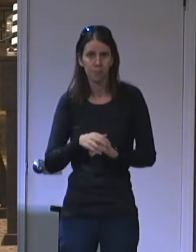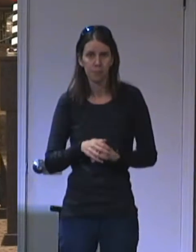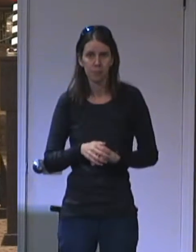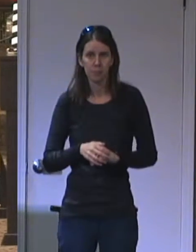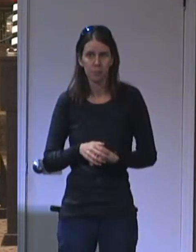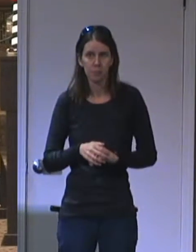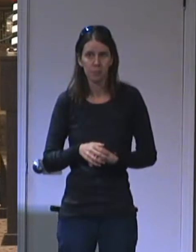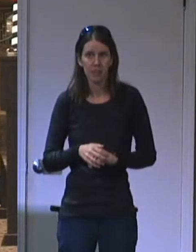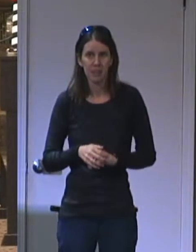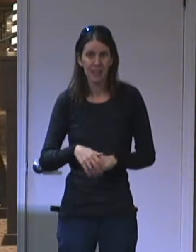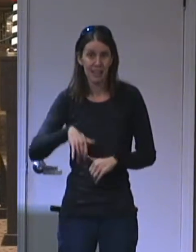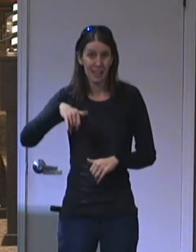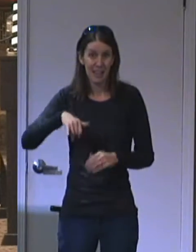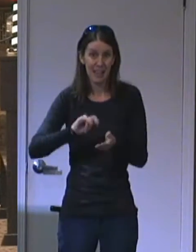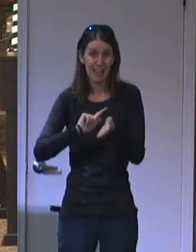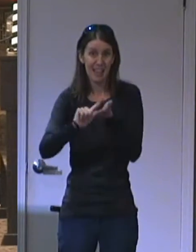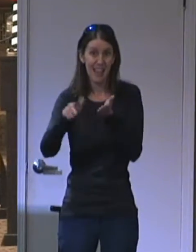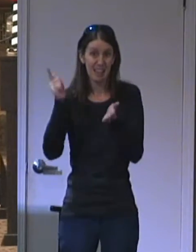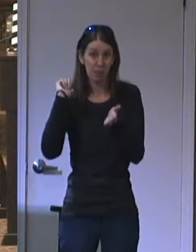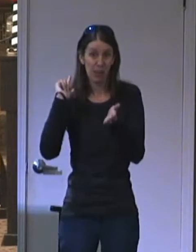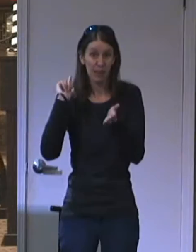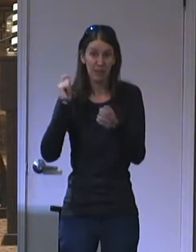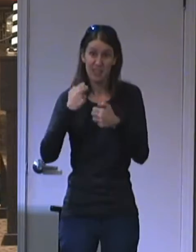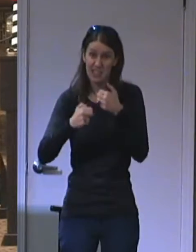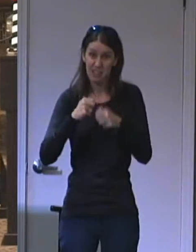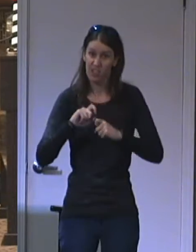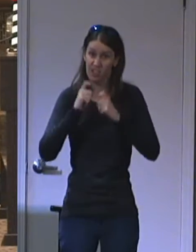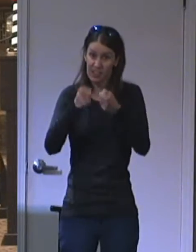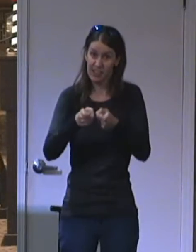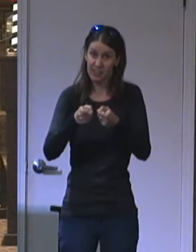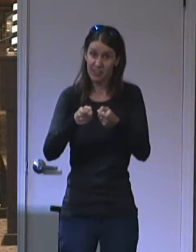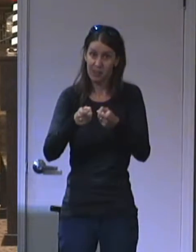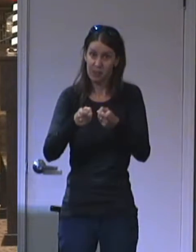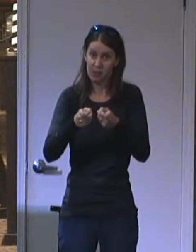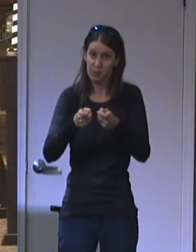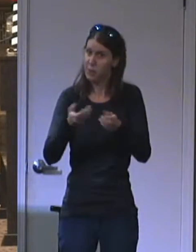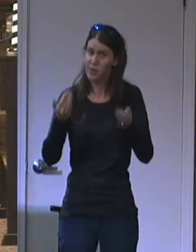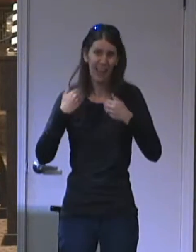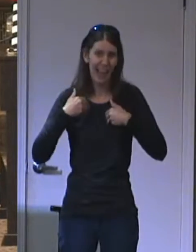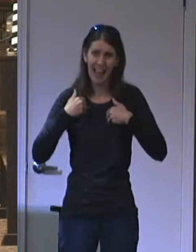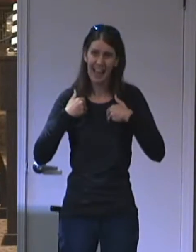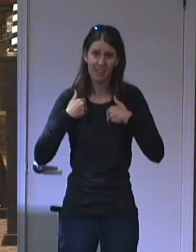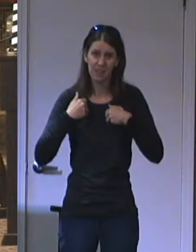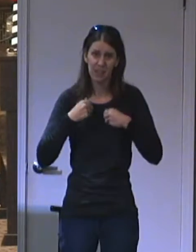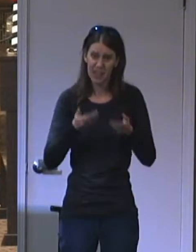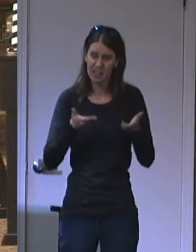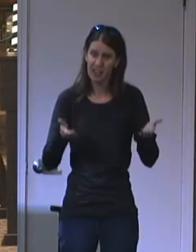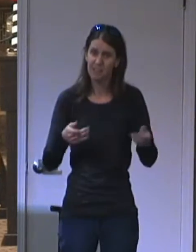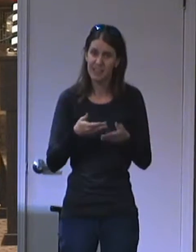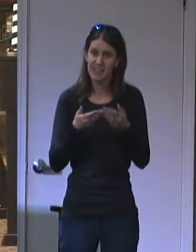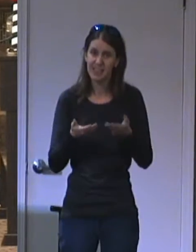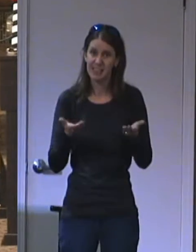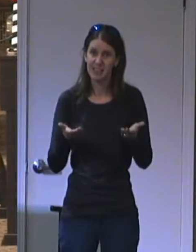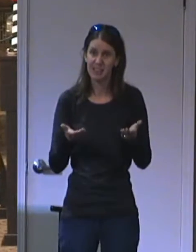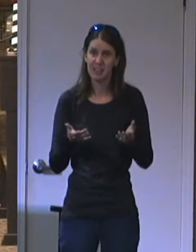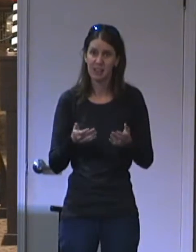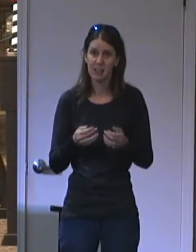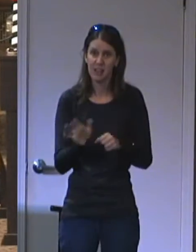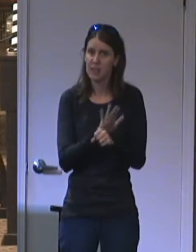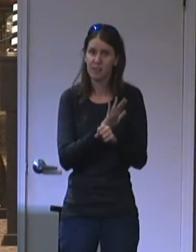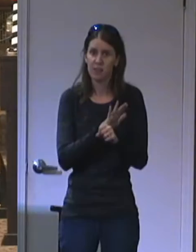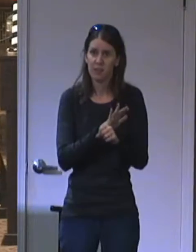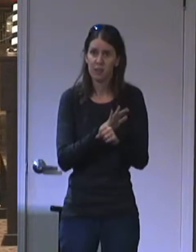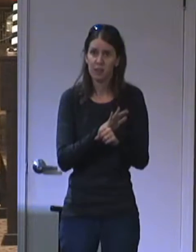We had a hard time supplying it. First of all, we didn't have enough. There were so few of us that when we got down there, we were